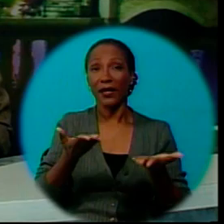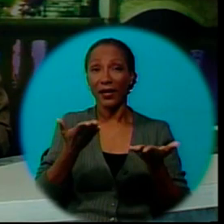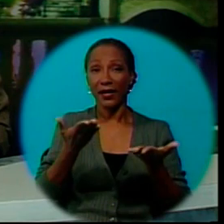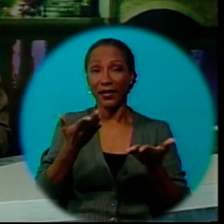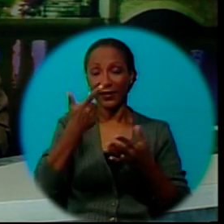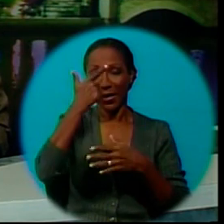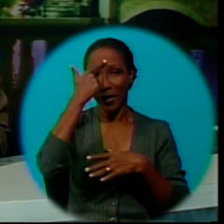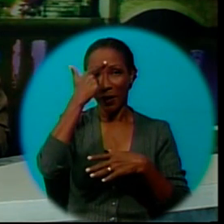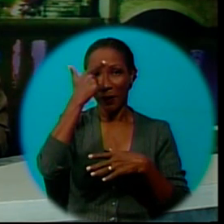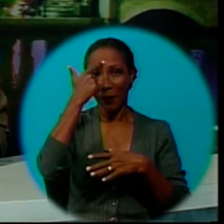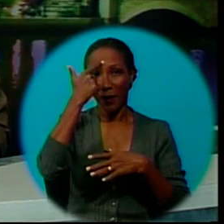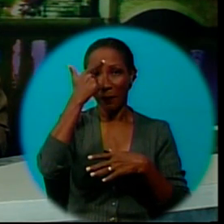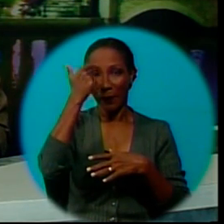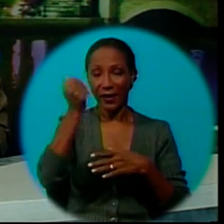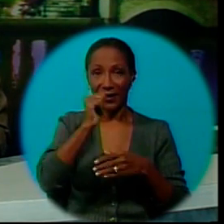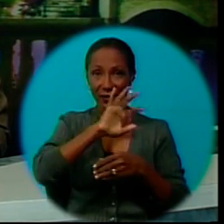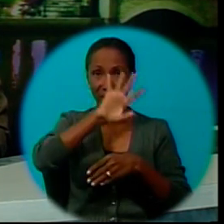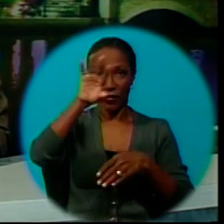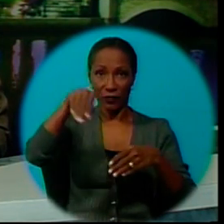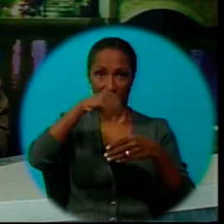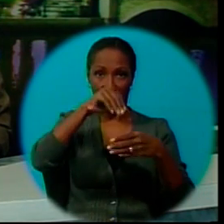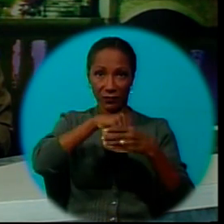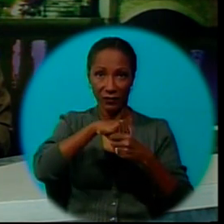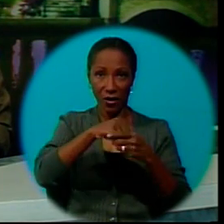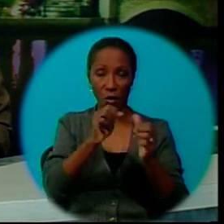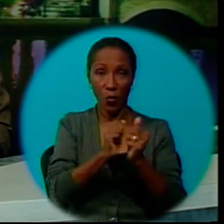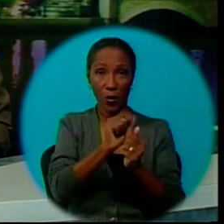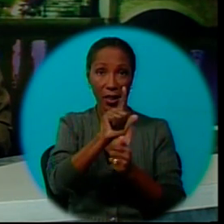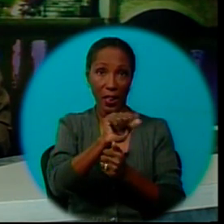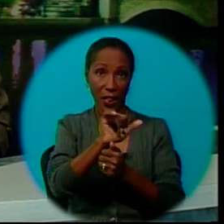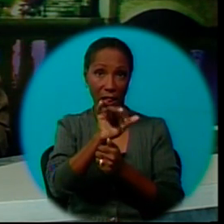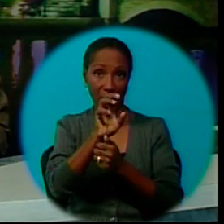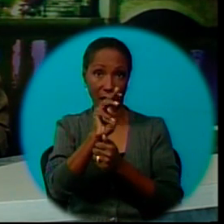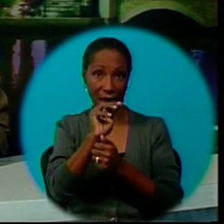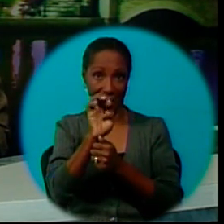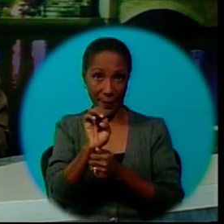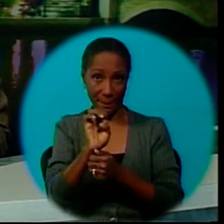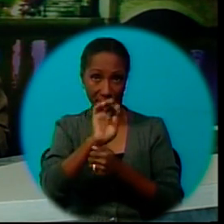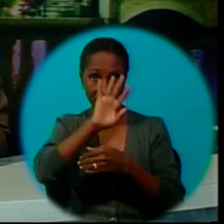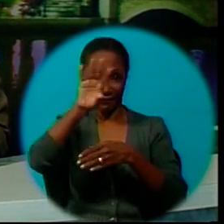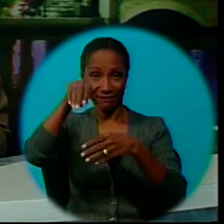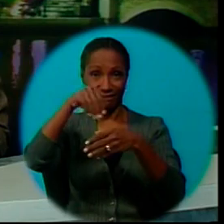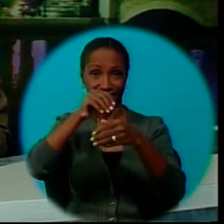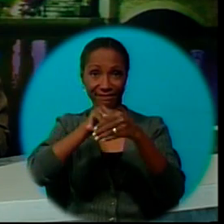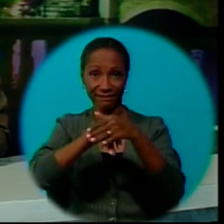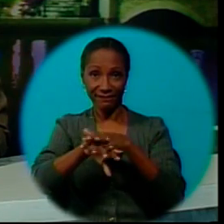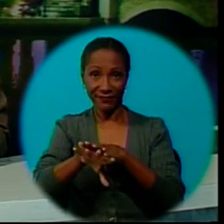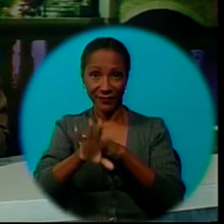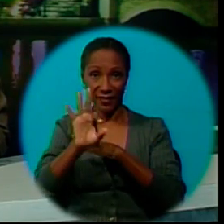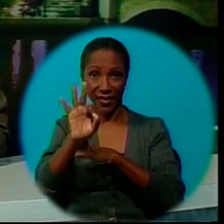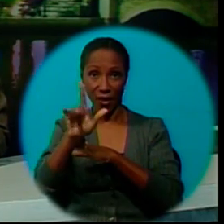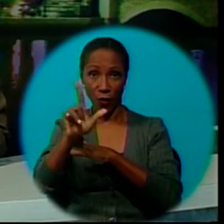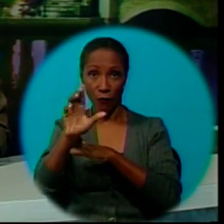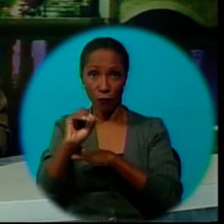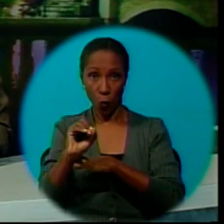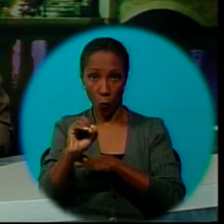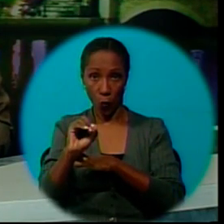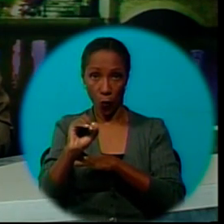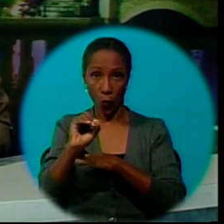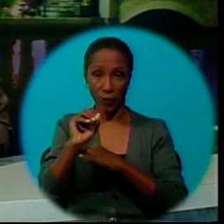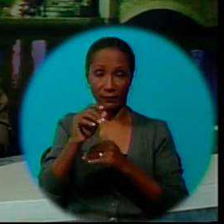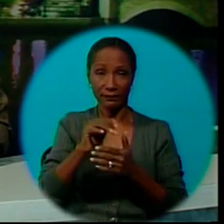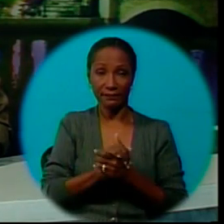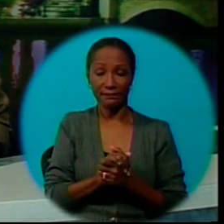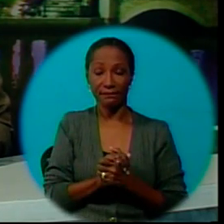trades as Lyman Barbados, and its competitor Flow. This revelation from Chief Executive Officer of Cable and Wireless Communications,